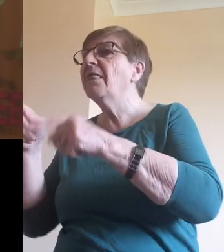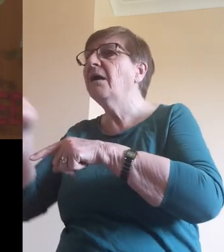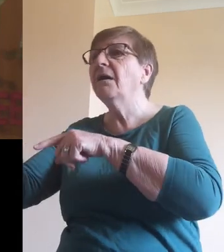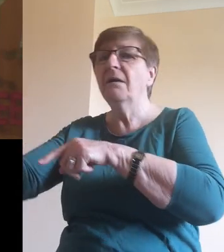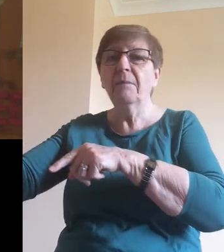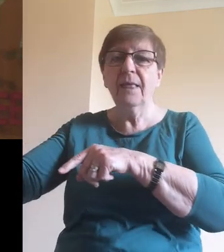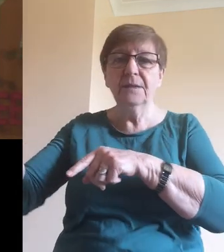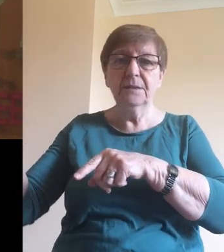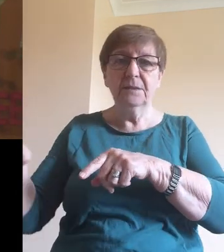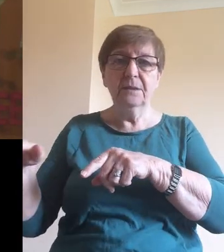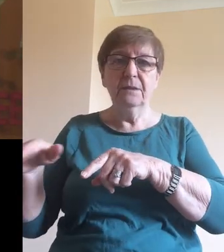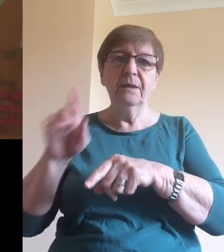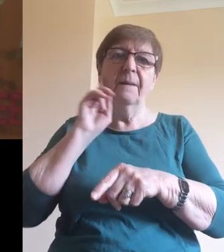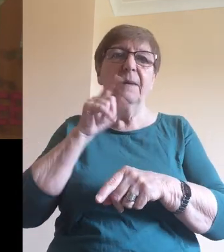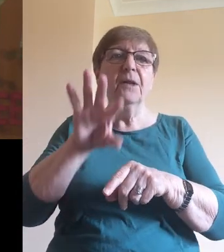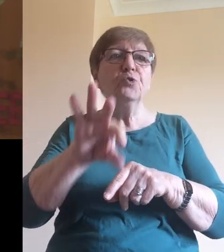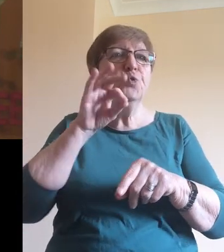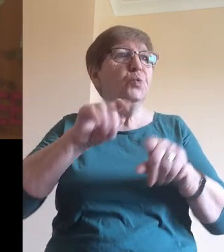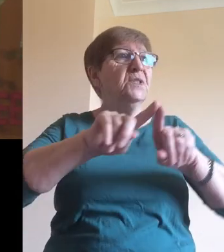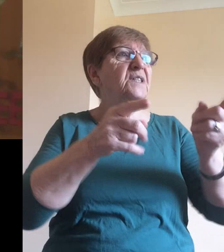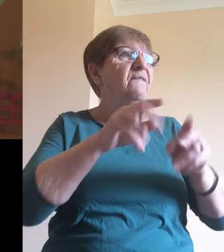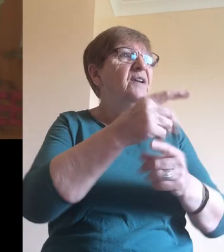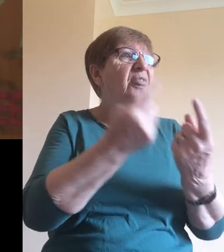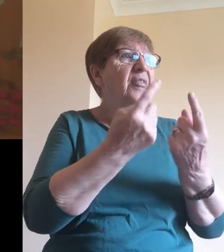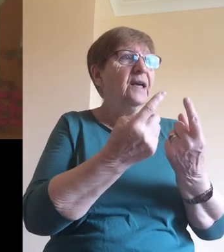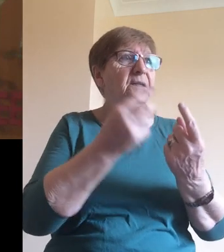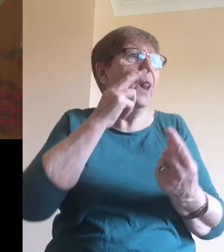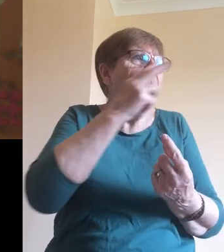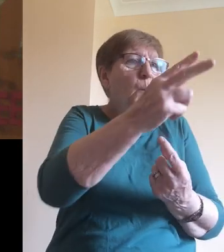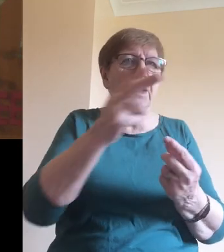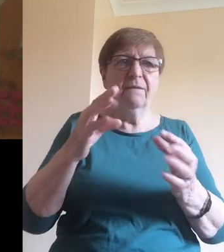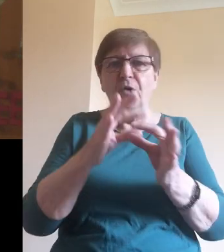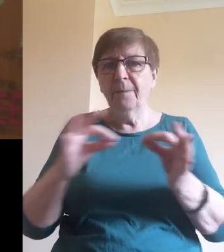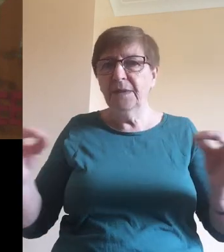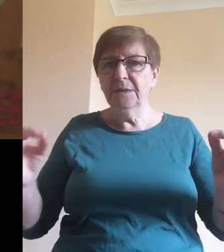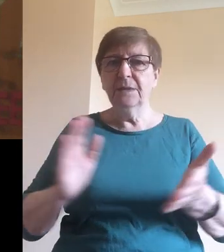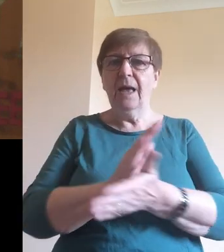stalls. People opt for other things for peace and happiness.